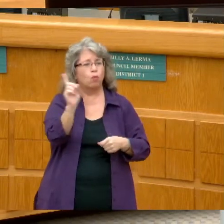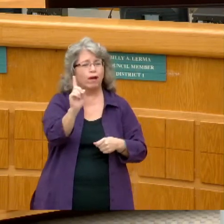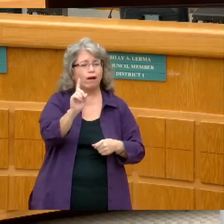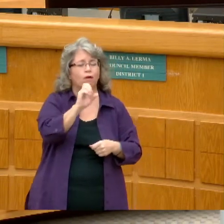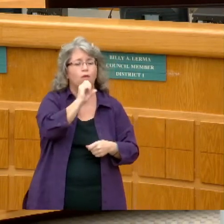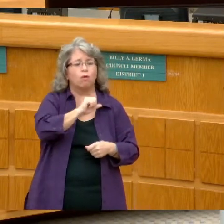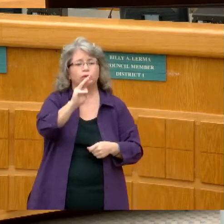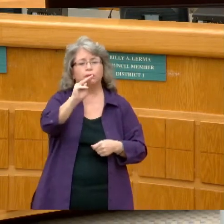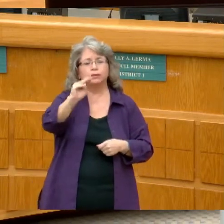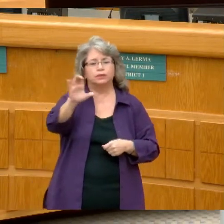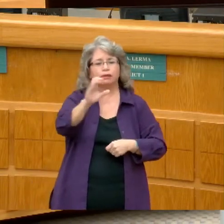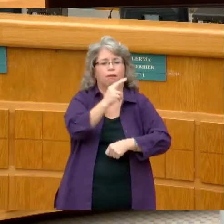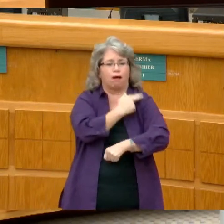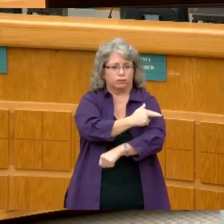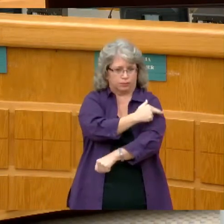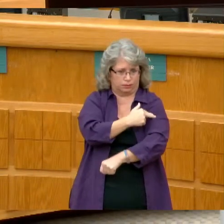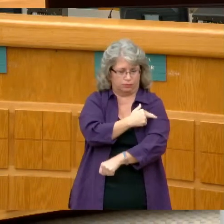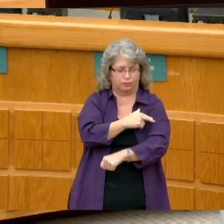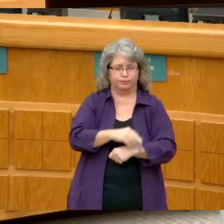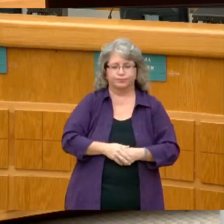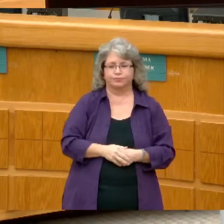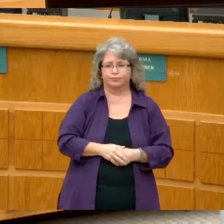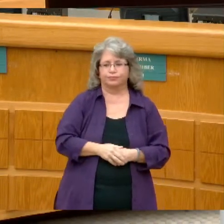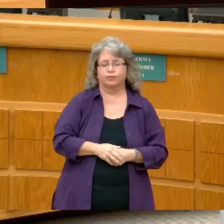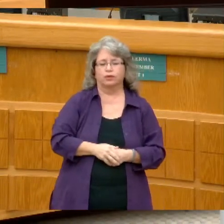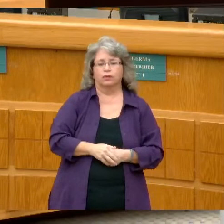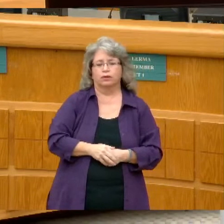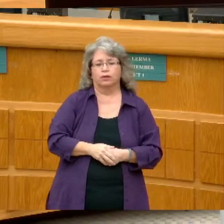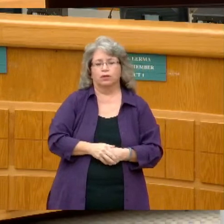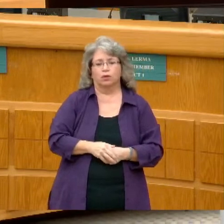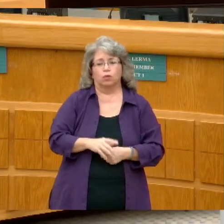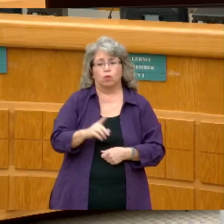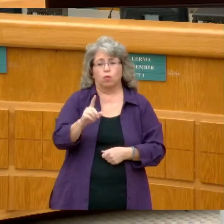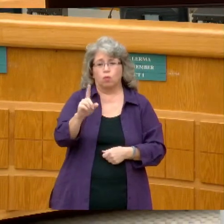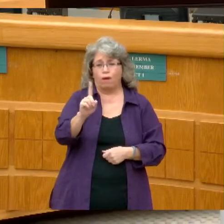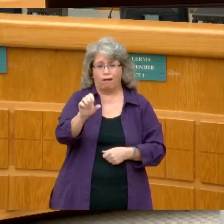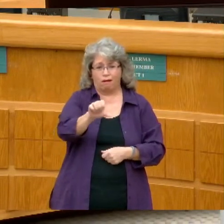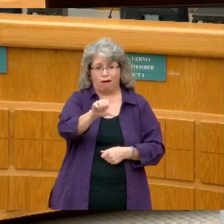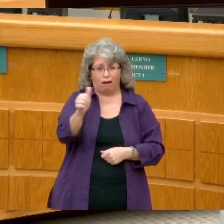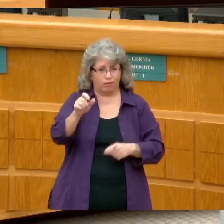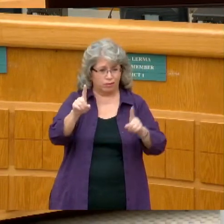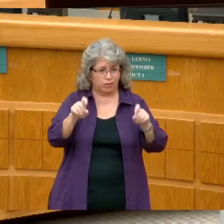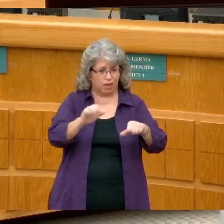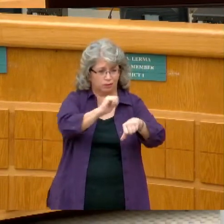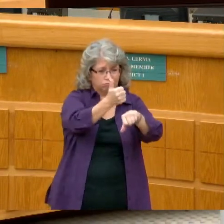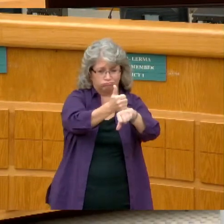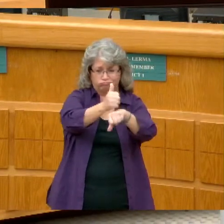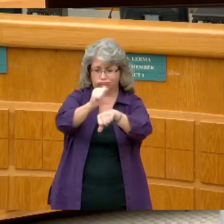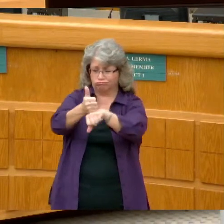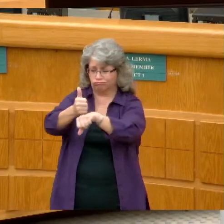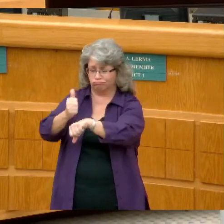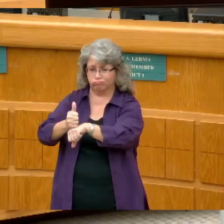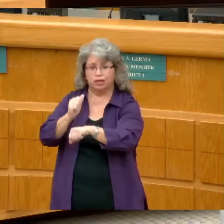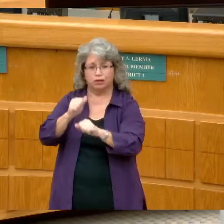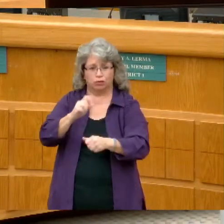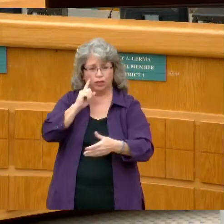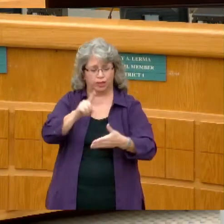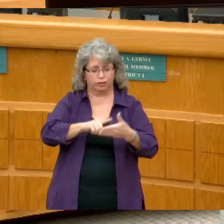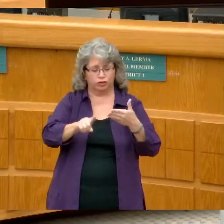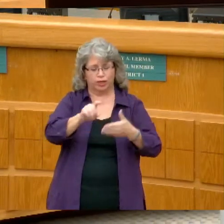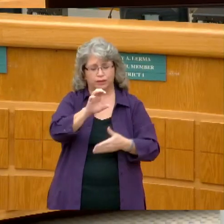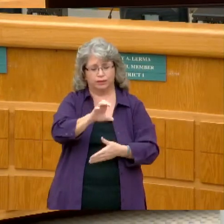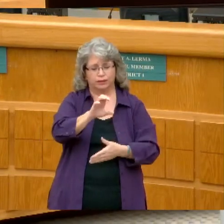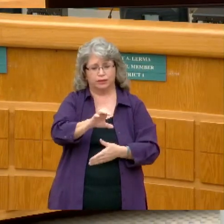Memorial Hospital. To learn more about other testing locations, you can visit cctexas.com and get